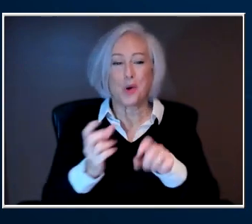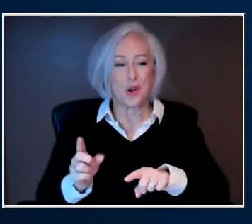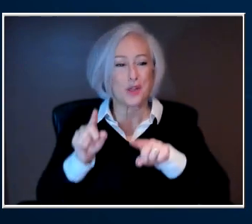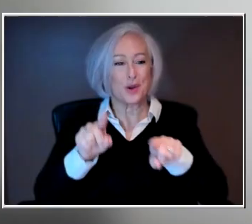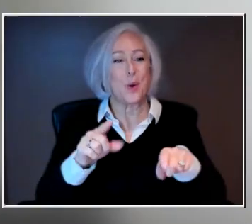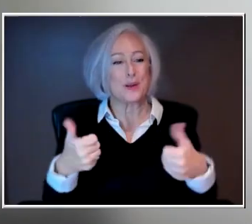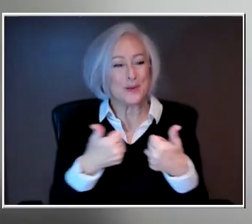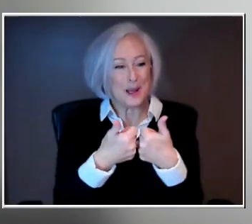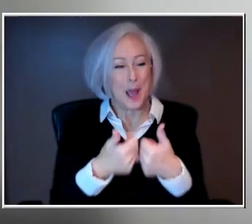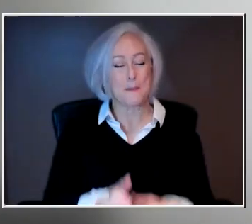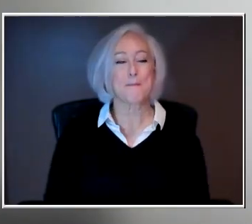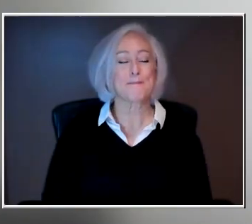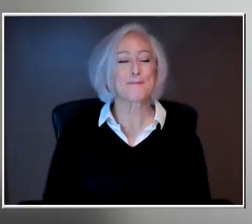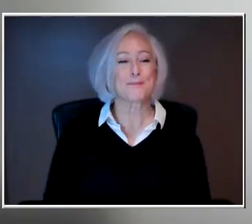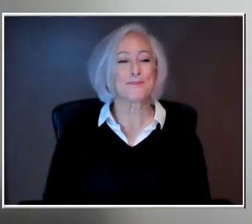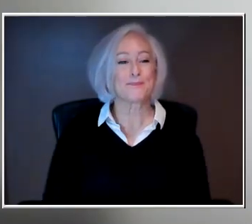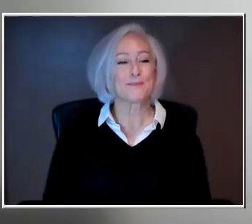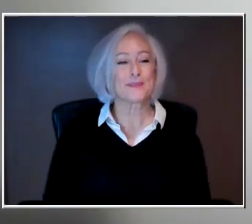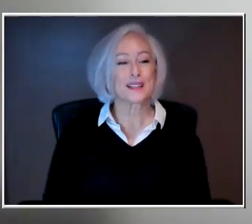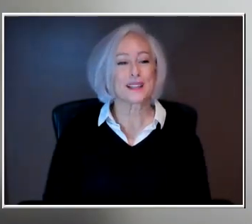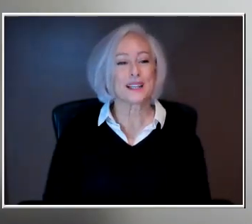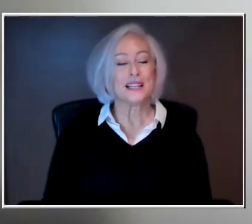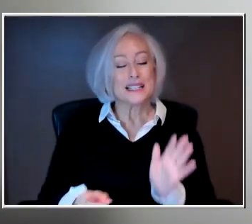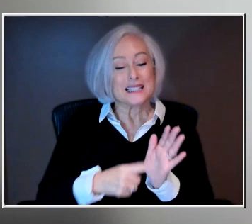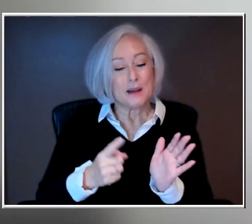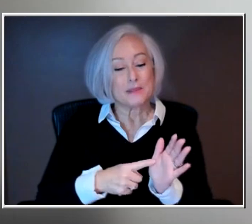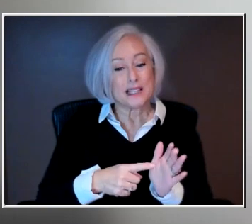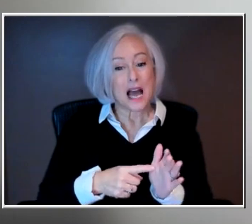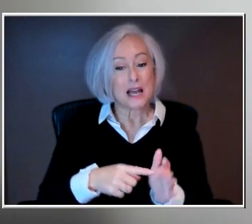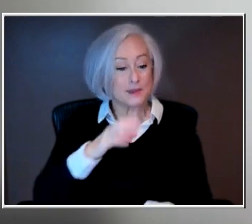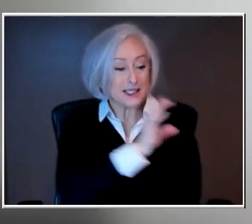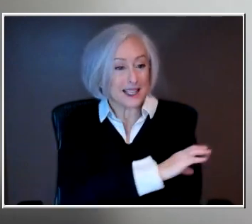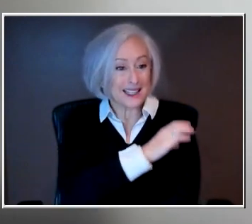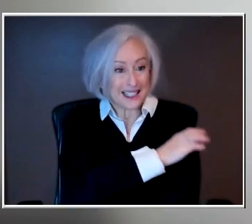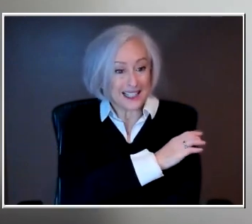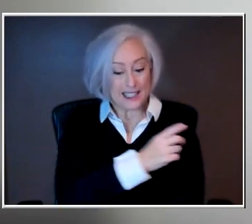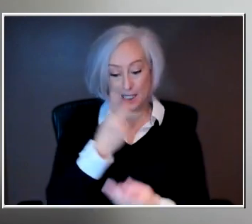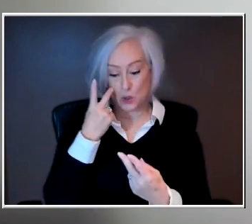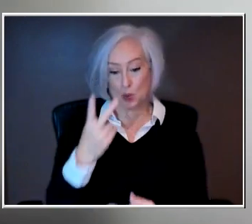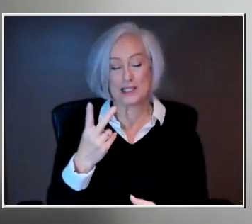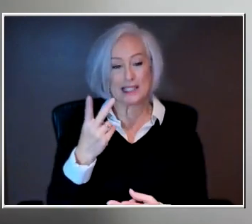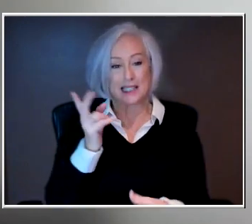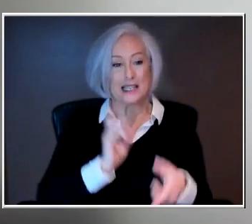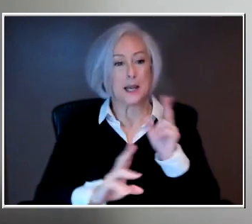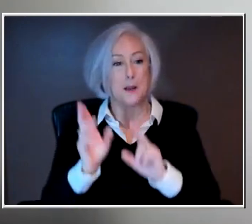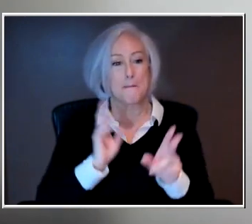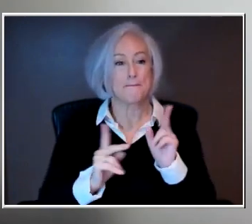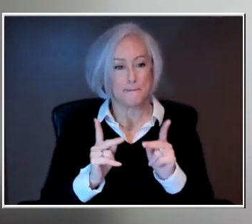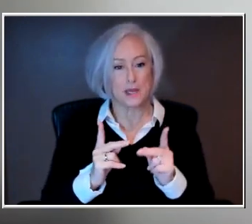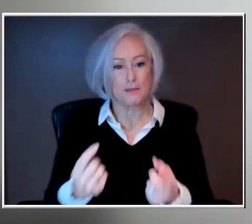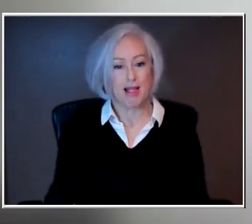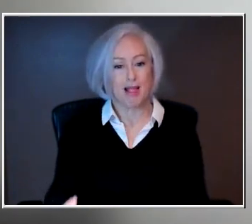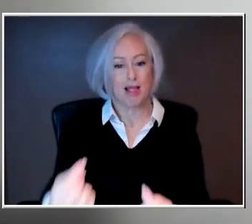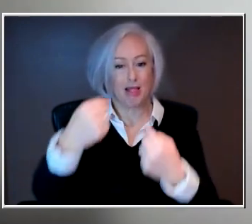only thing we sometimes see in the care centers is we've seen people come in that